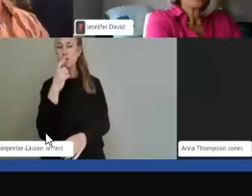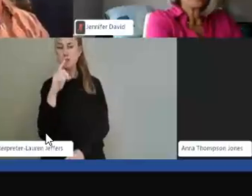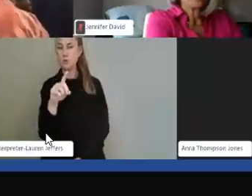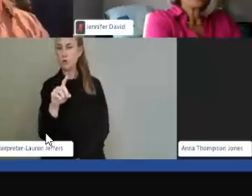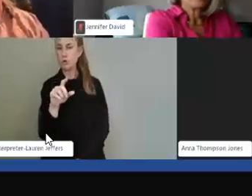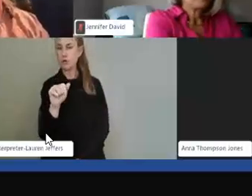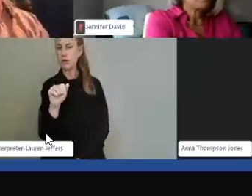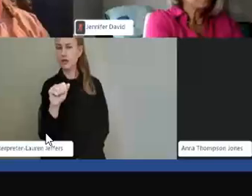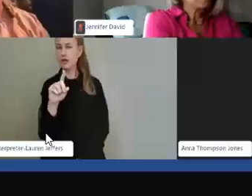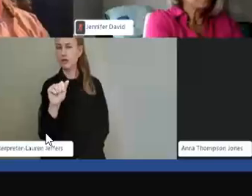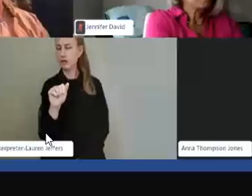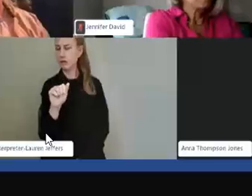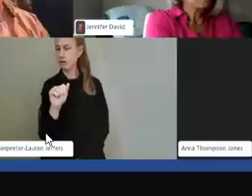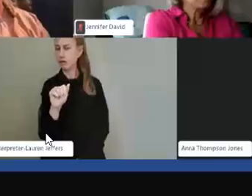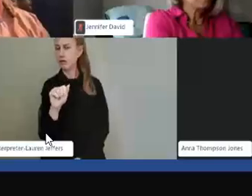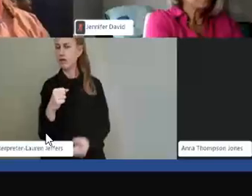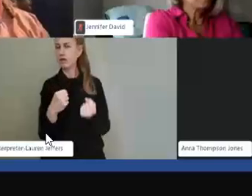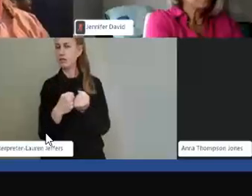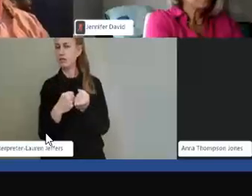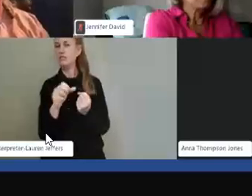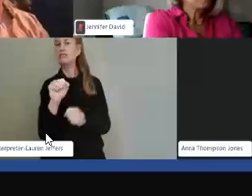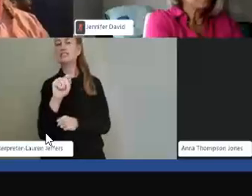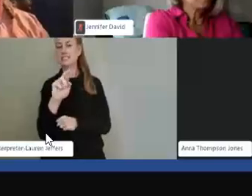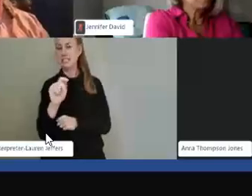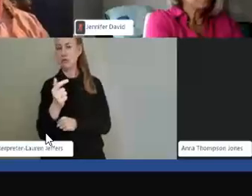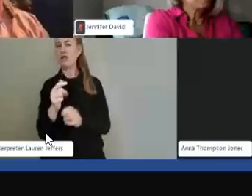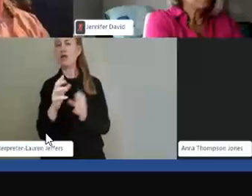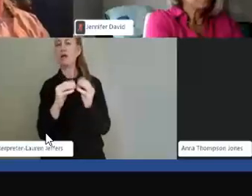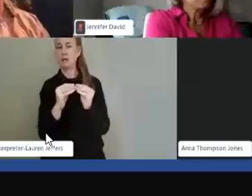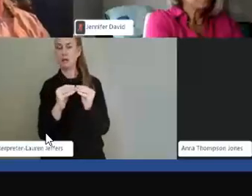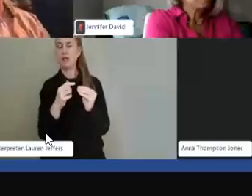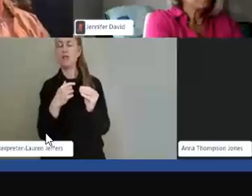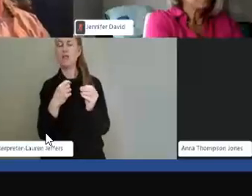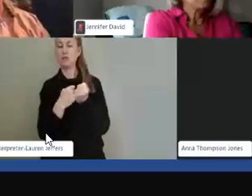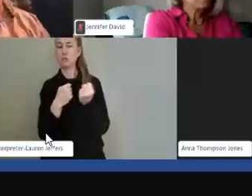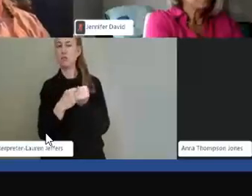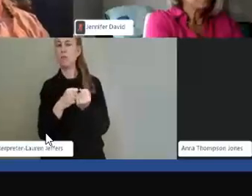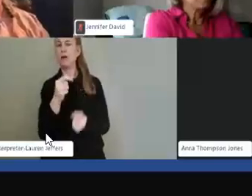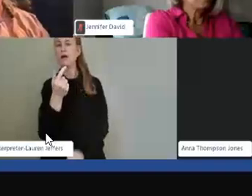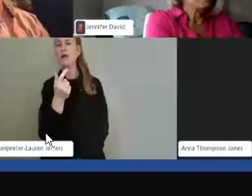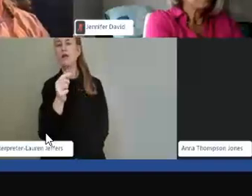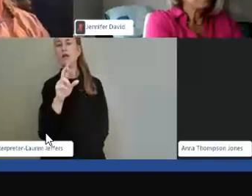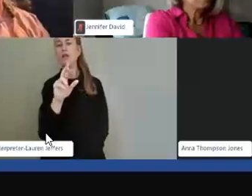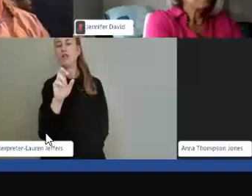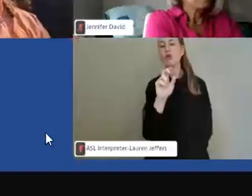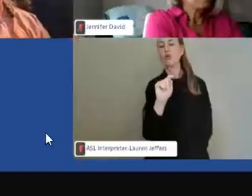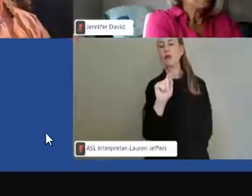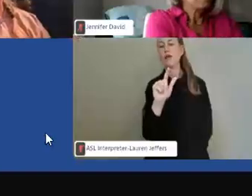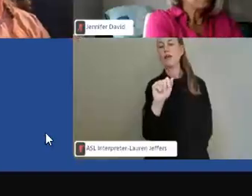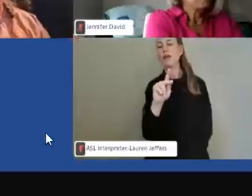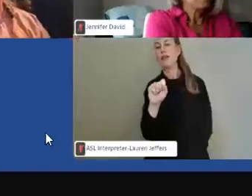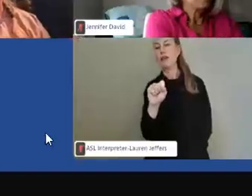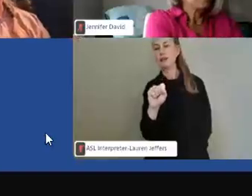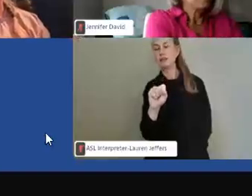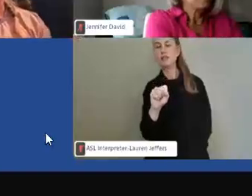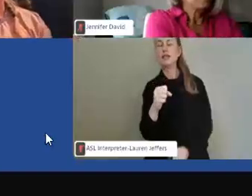They are supported by the Great Lakes of Indiana, and their main service is to